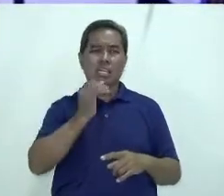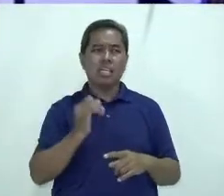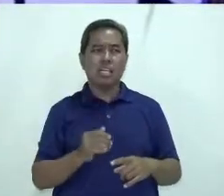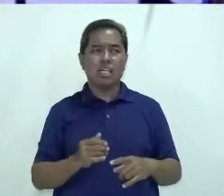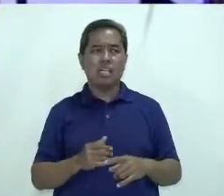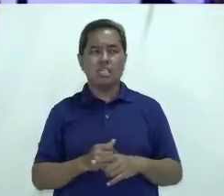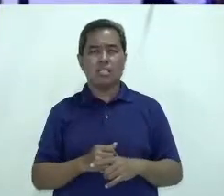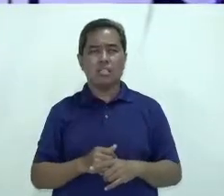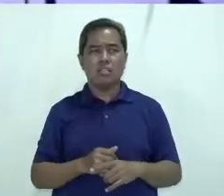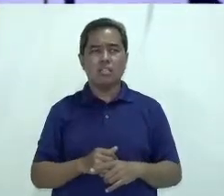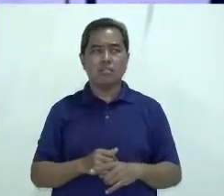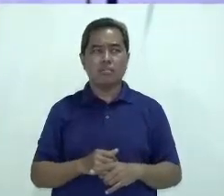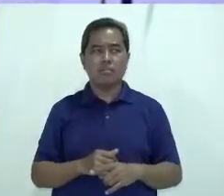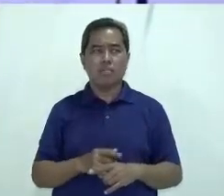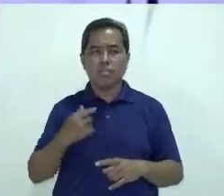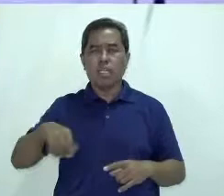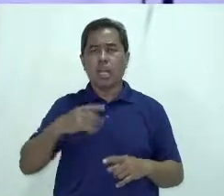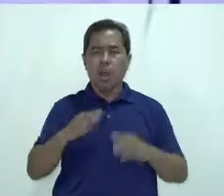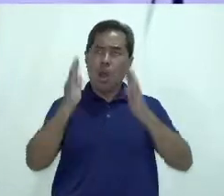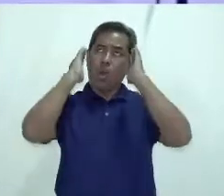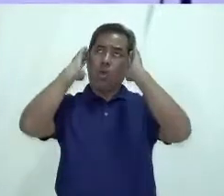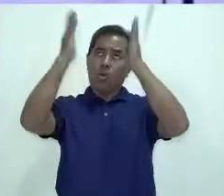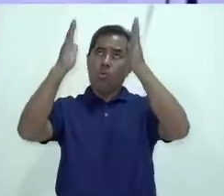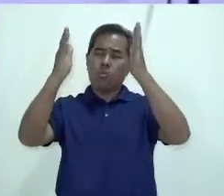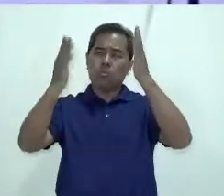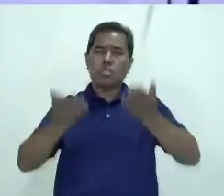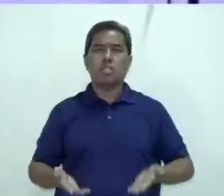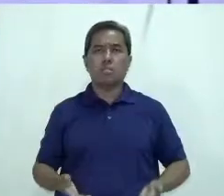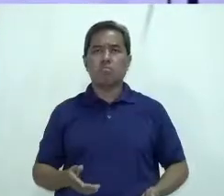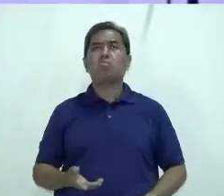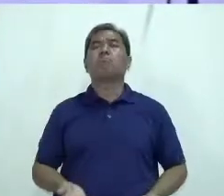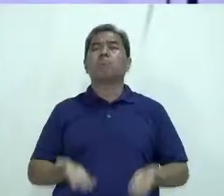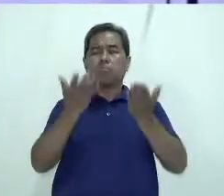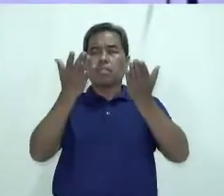is. Our attention begins to be lifted up.